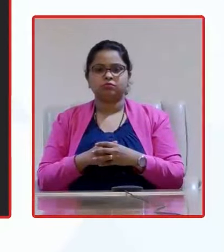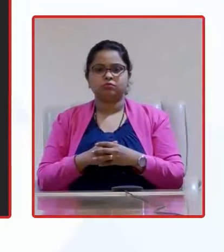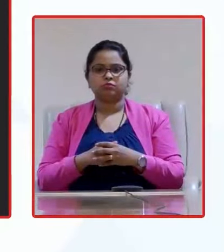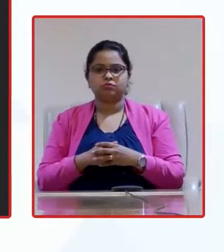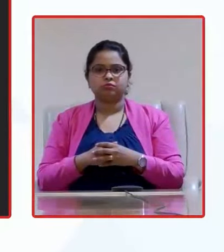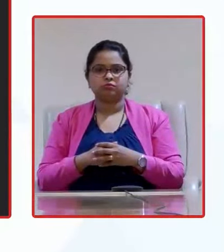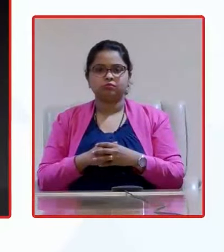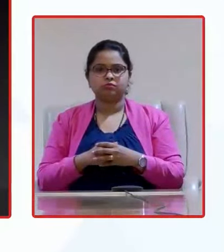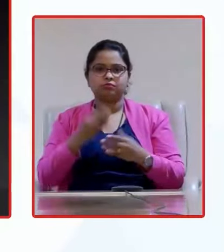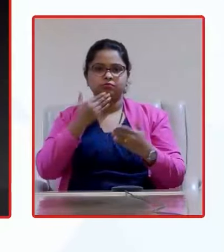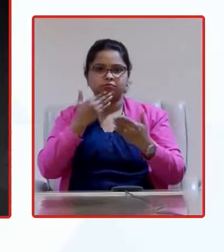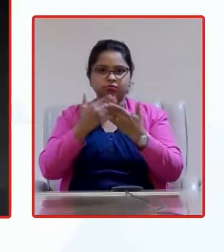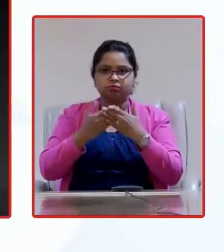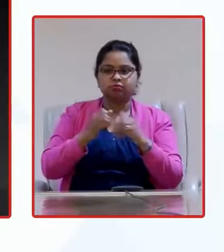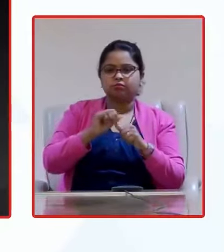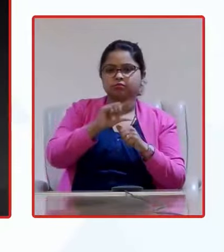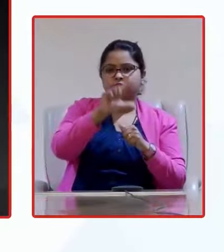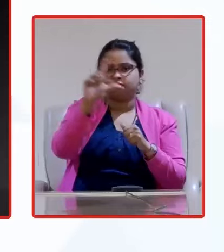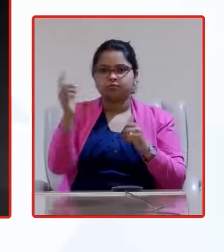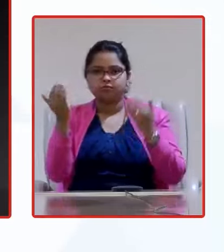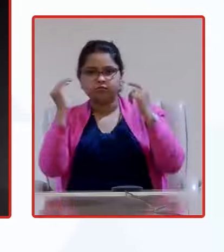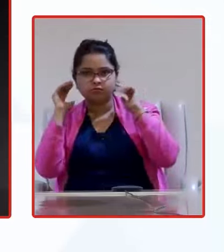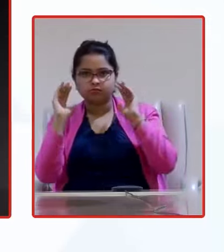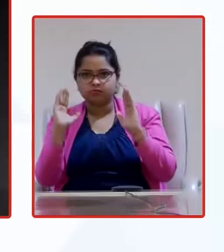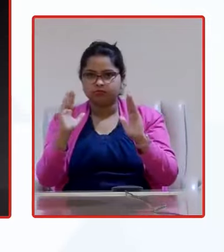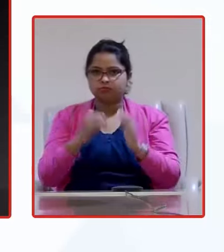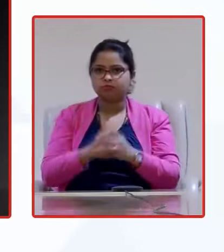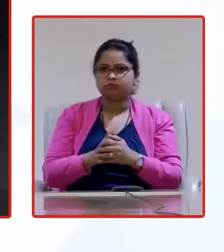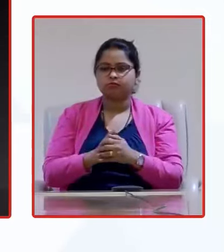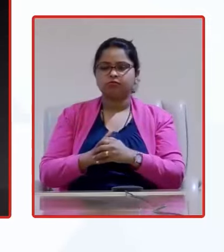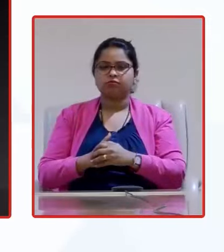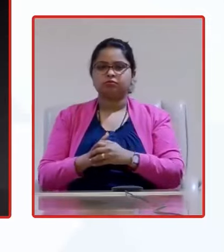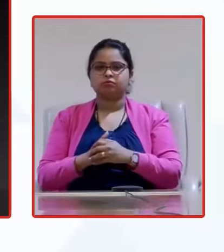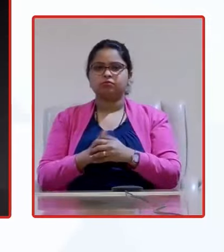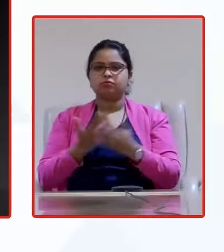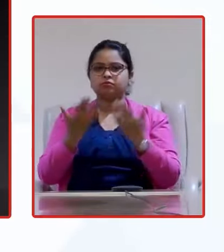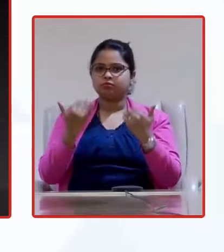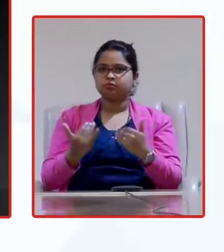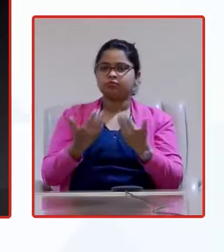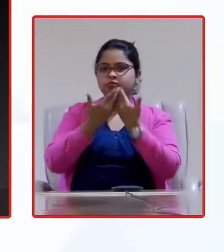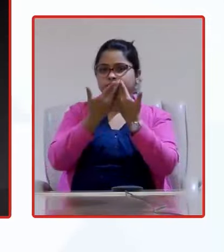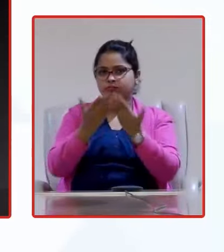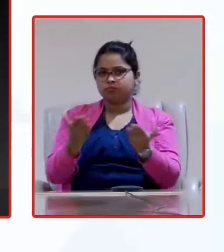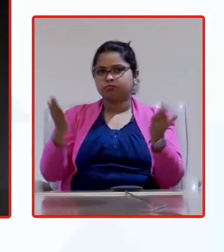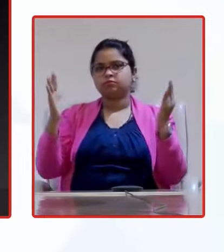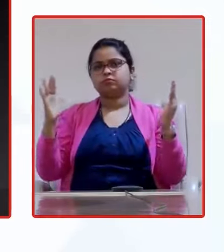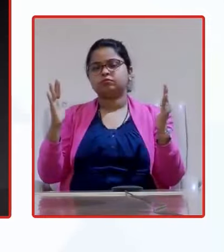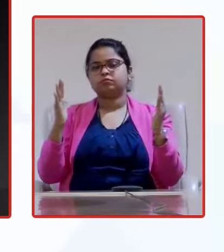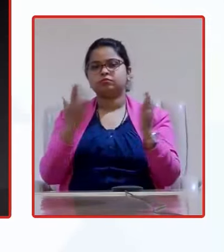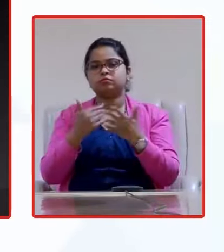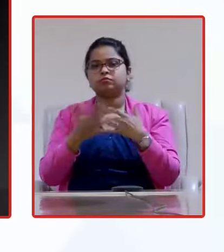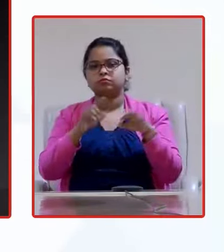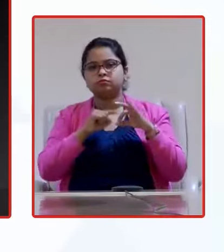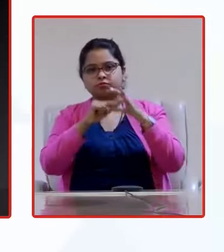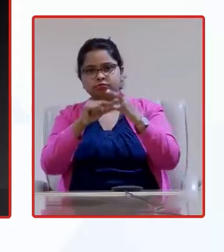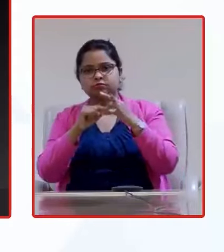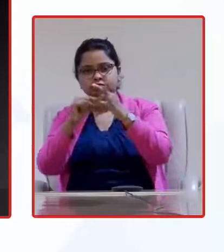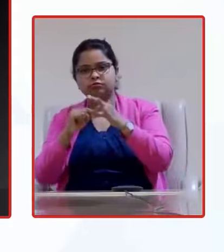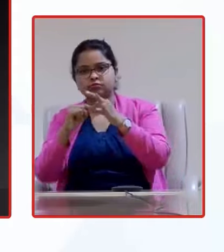Thank you everyone for listening. I will leave it open the floor for